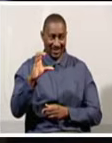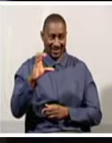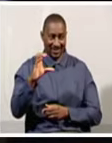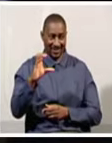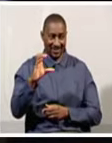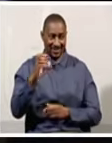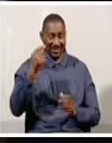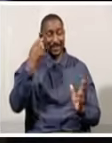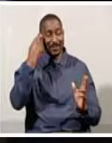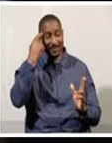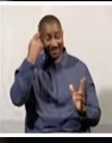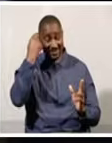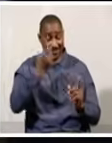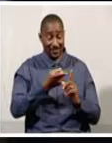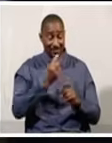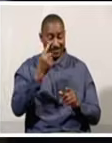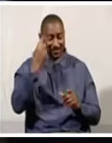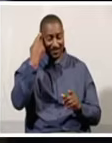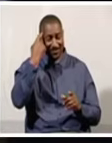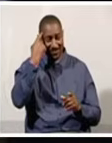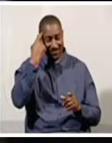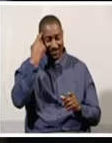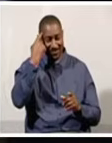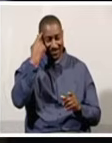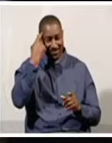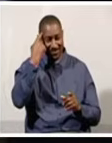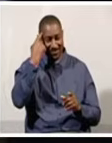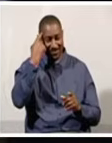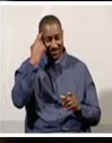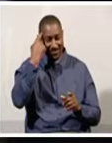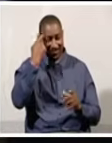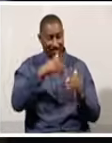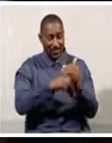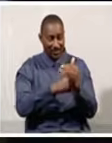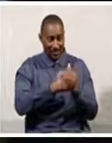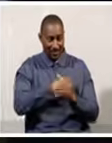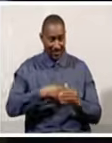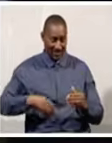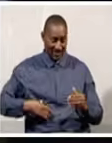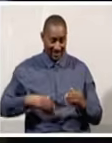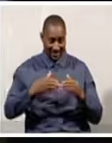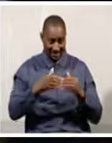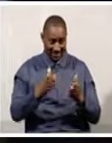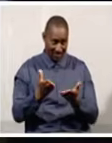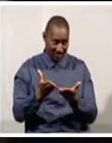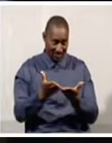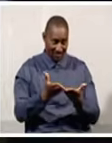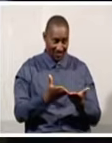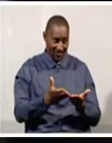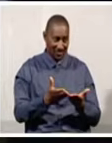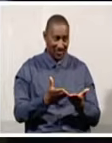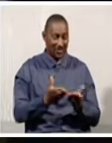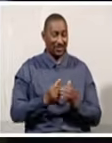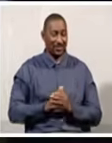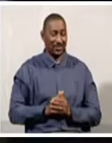Minister in the office of the Presidency, that is Madame Christine Kwebes. So she starts her salutations, you know? She